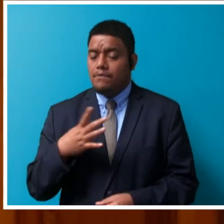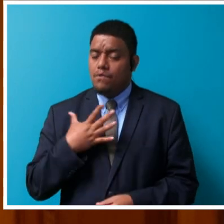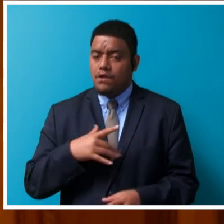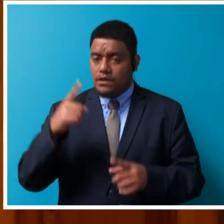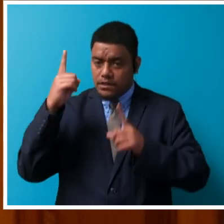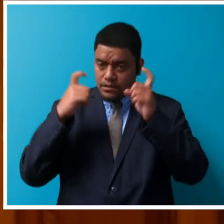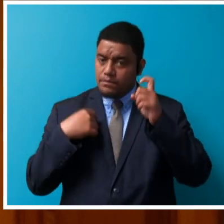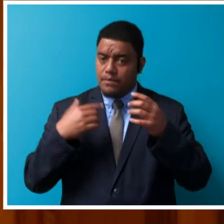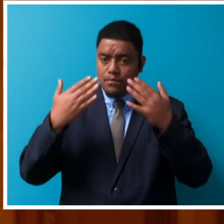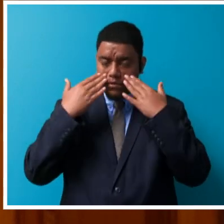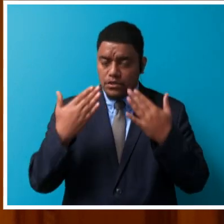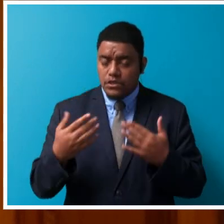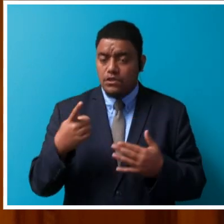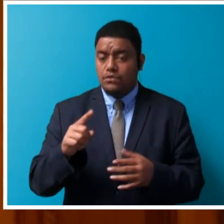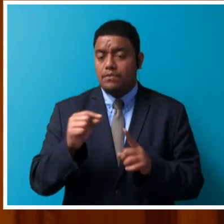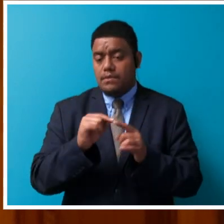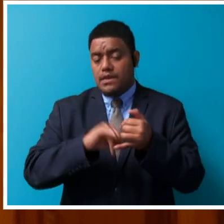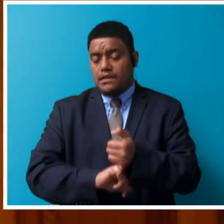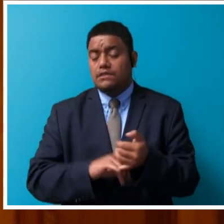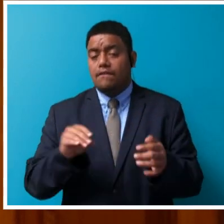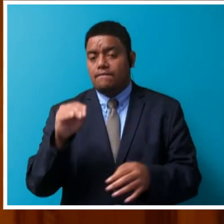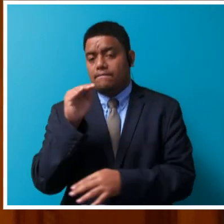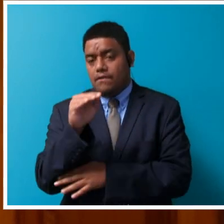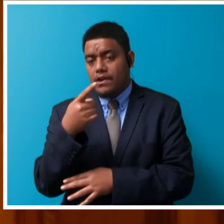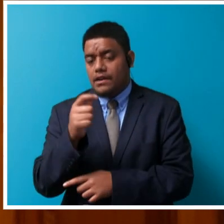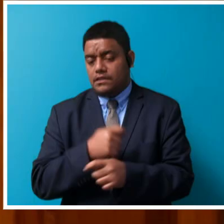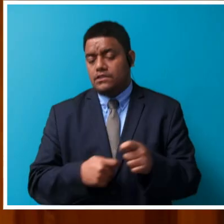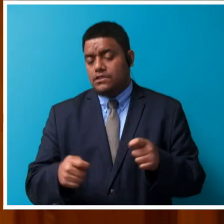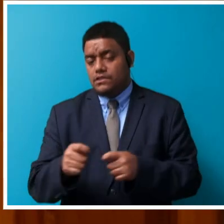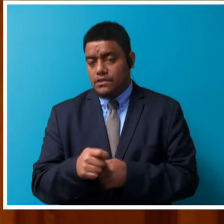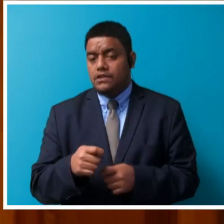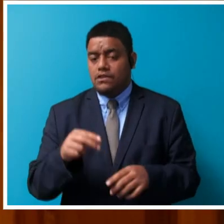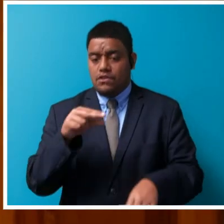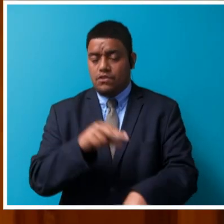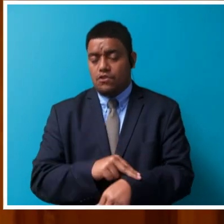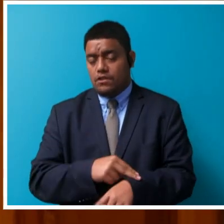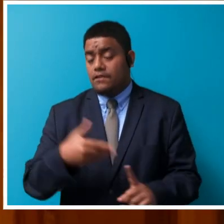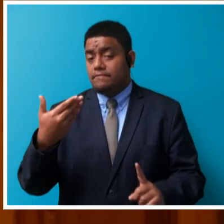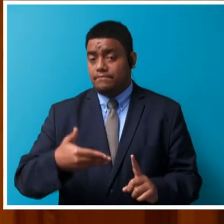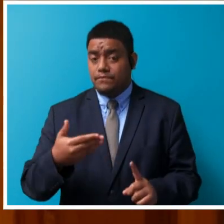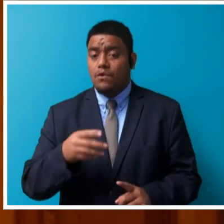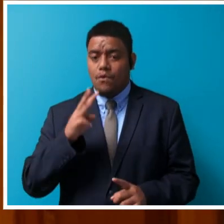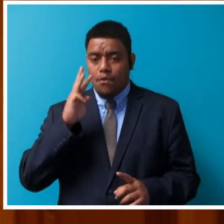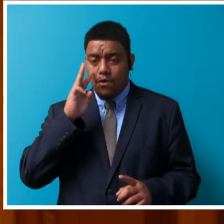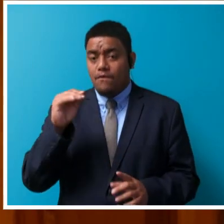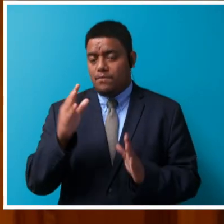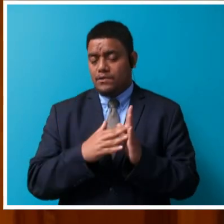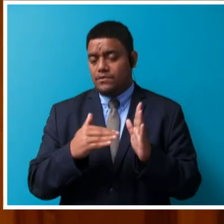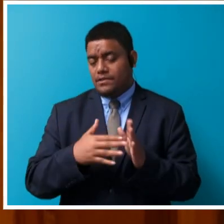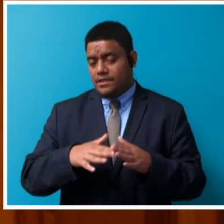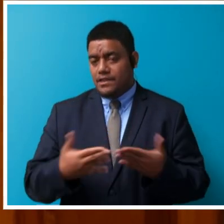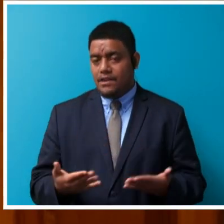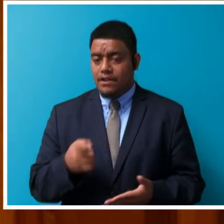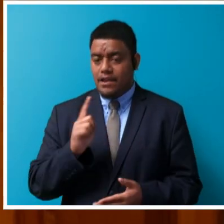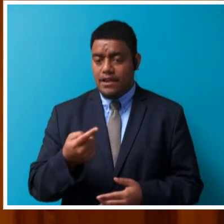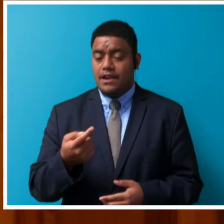my appreciation to the Permanent Secretary for Foreign Affairs and External Trade, Dr. Richeli Tanga, who is probably watching from New Zealand right now, and